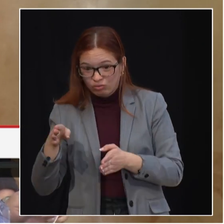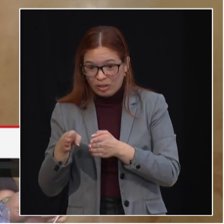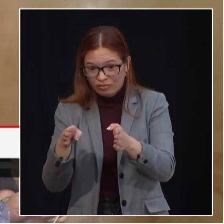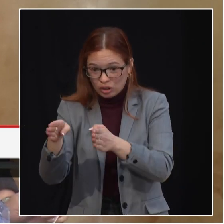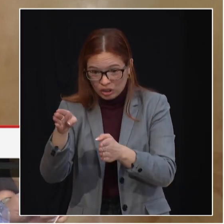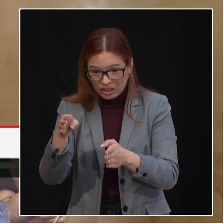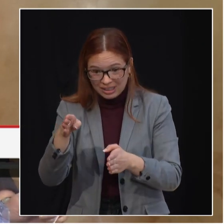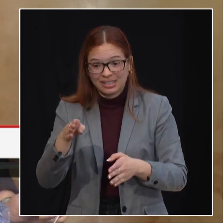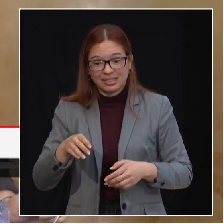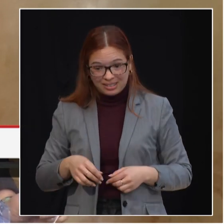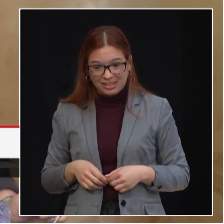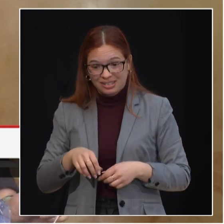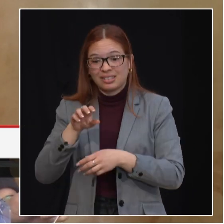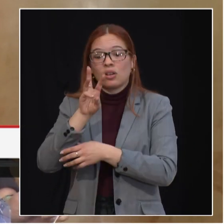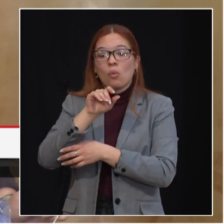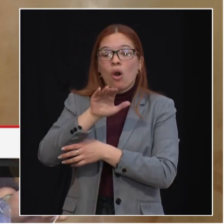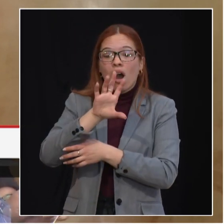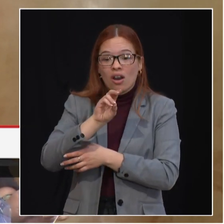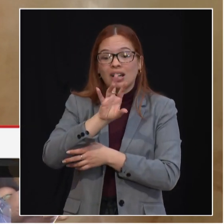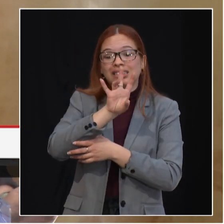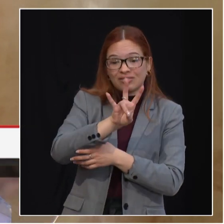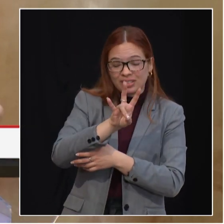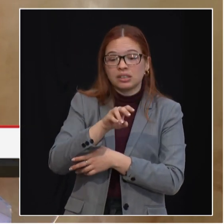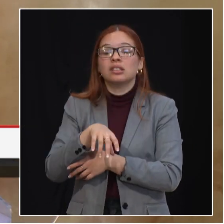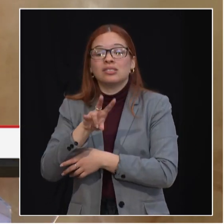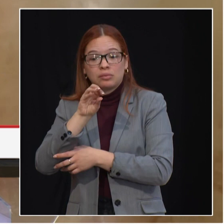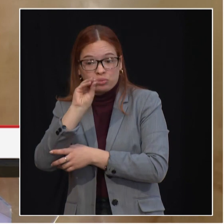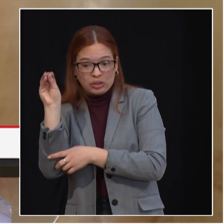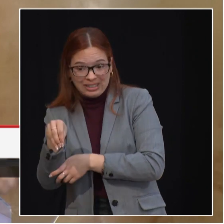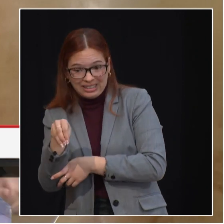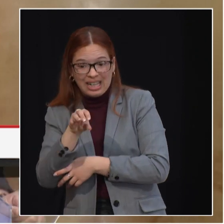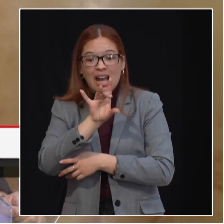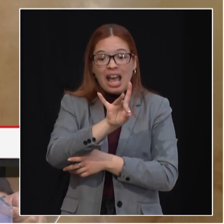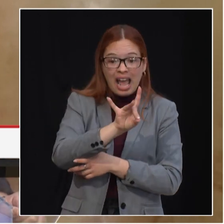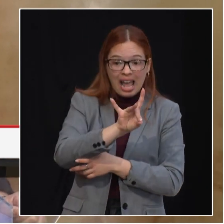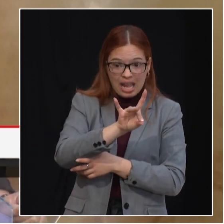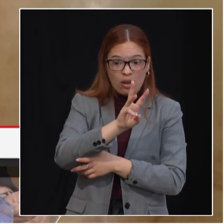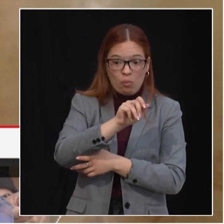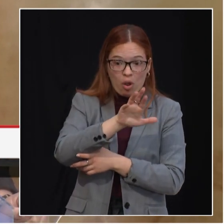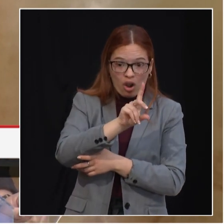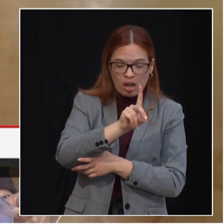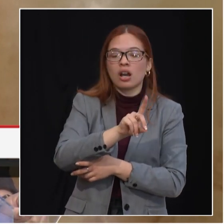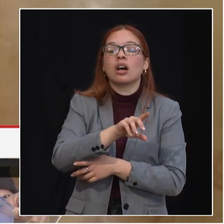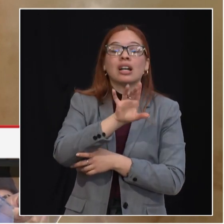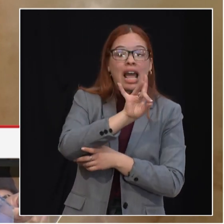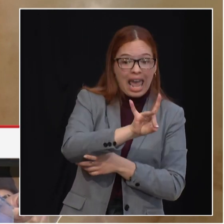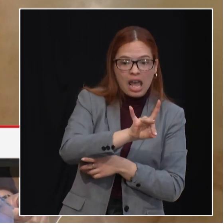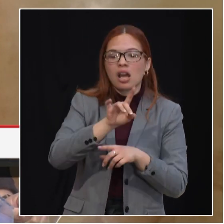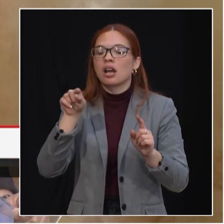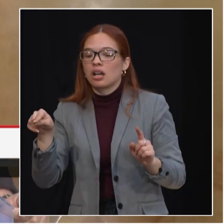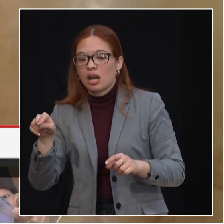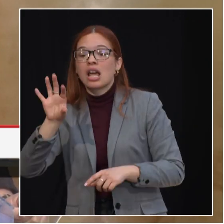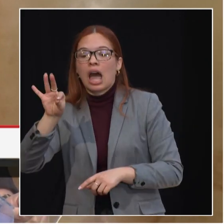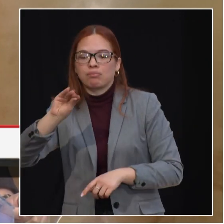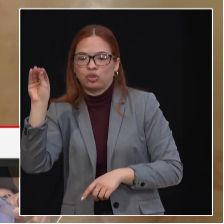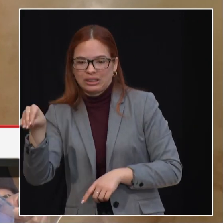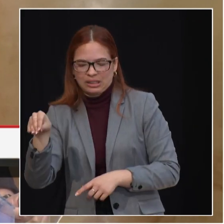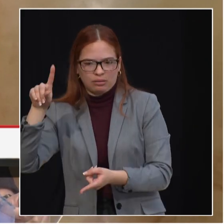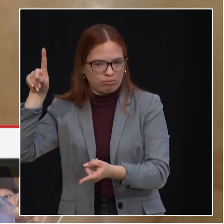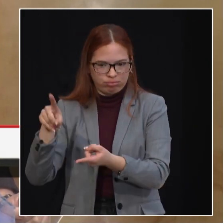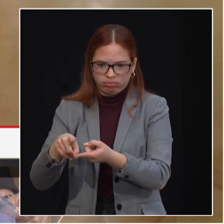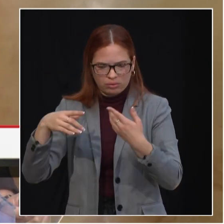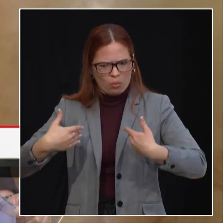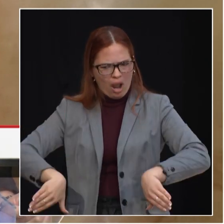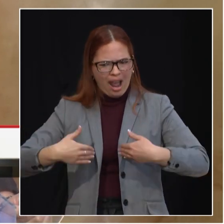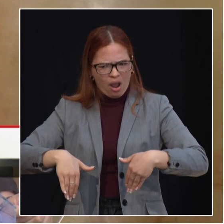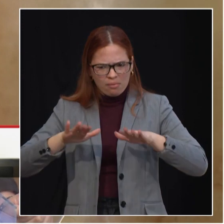Ward 8, we are just at 9%. Now, when you started as mayor, unemployment was in double